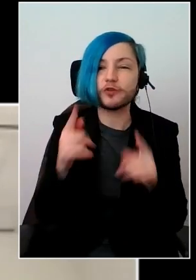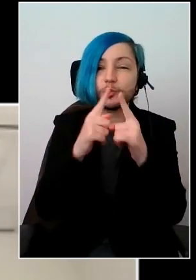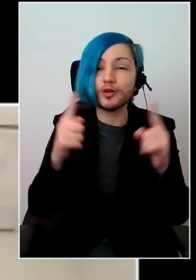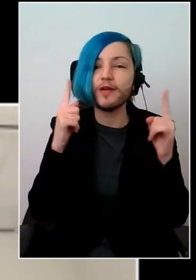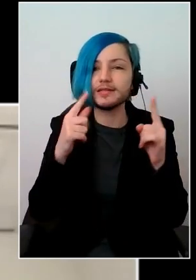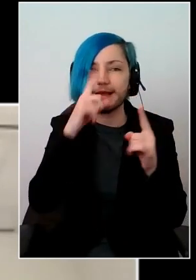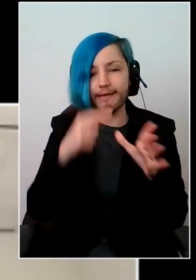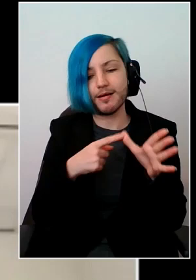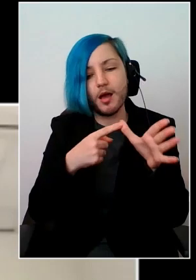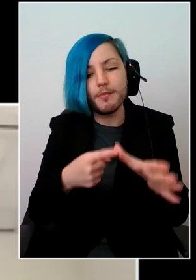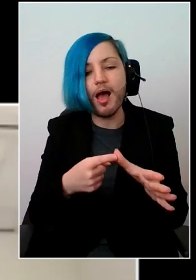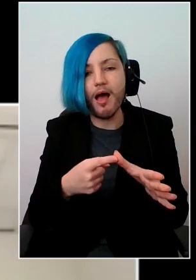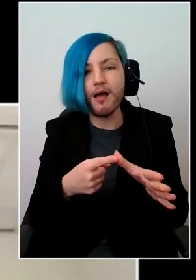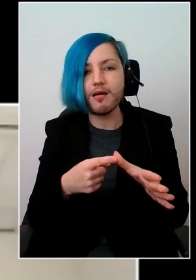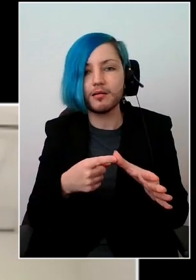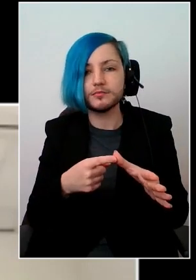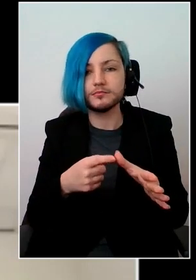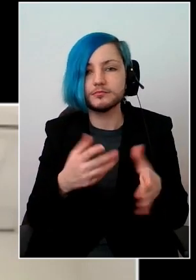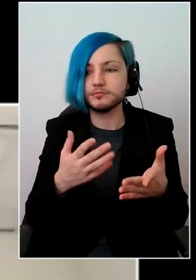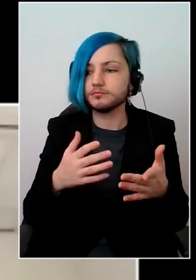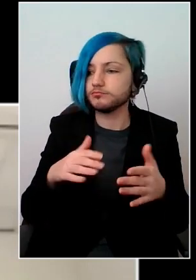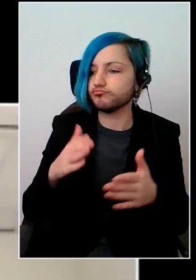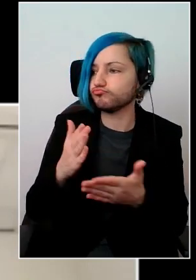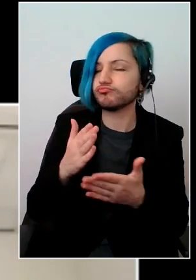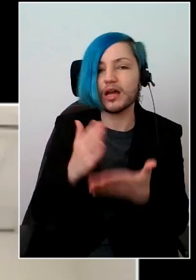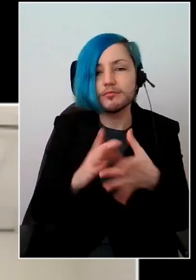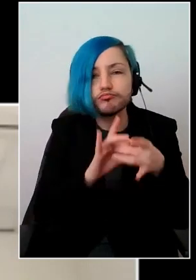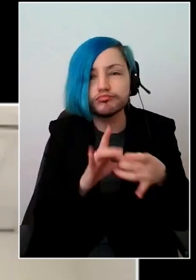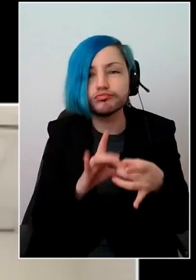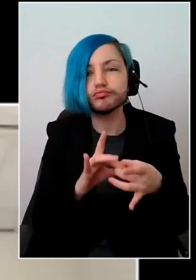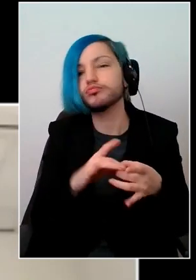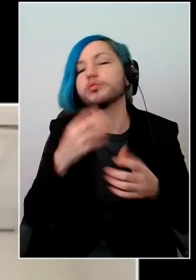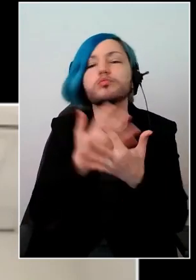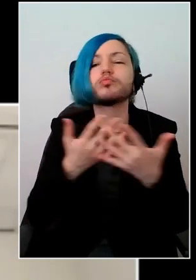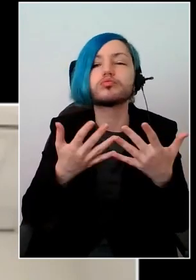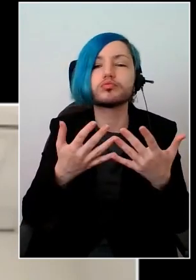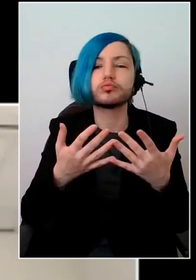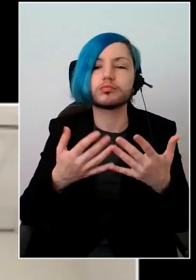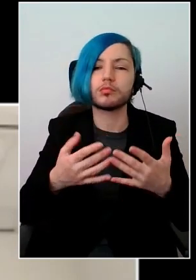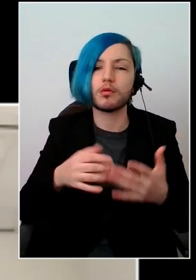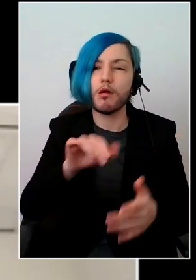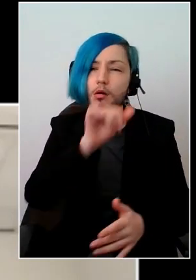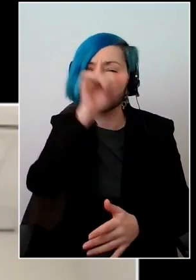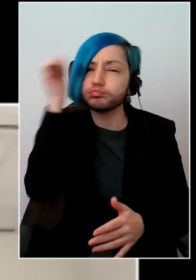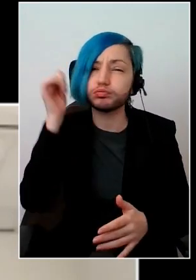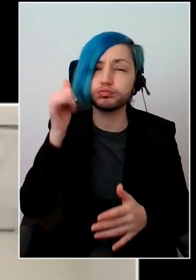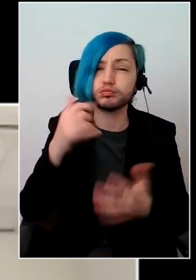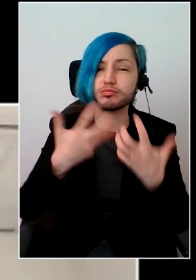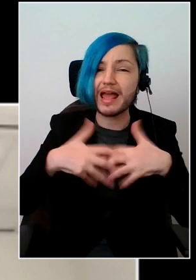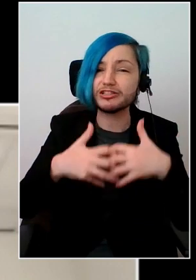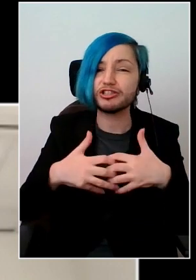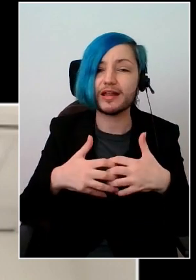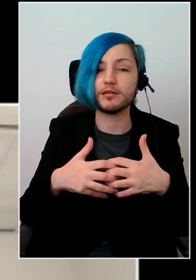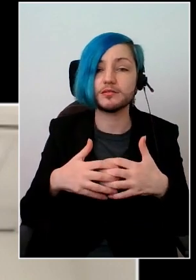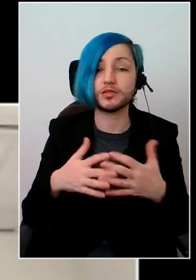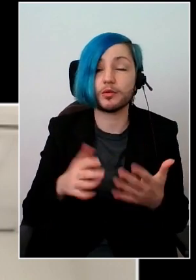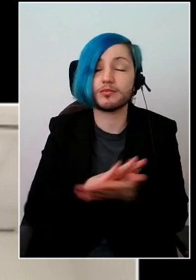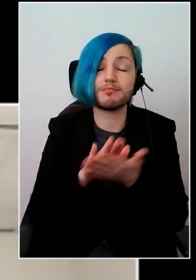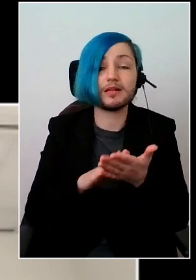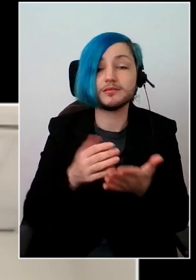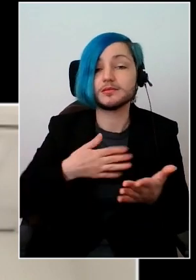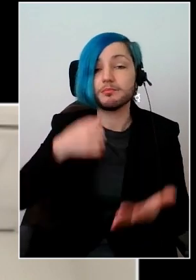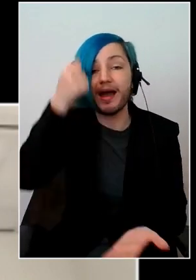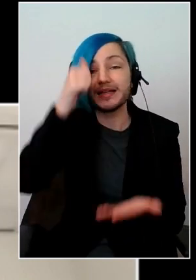practice on the shop floor, and collaborate with so many talented engineers at work. It's really made my experience